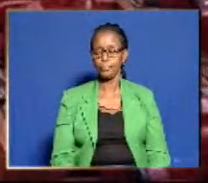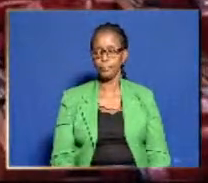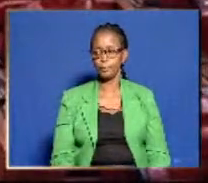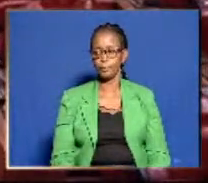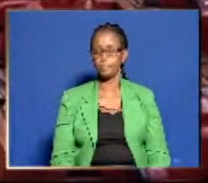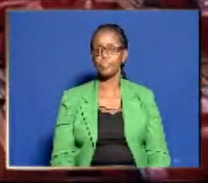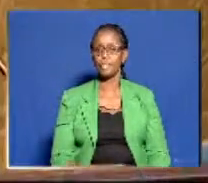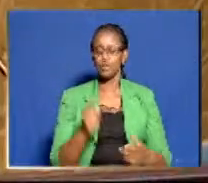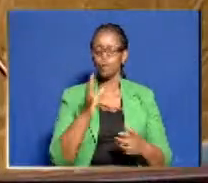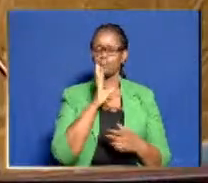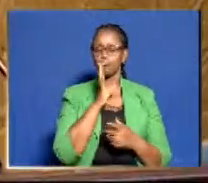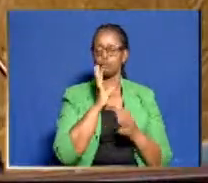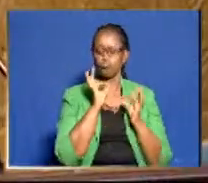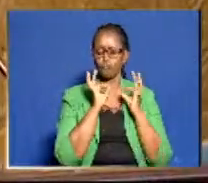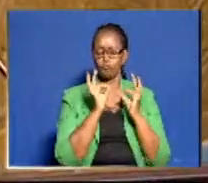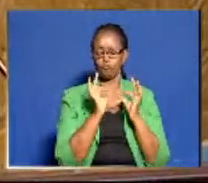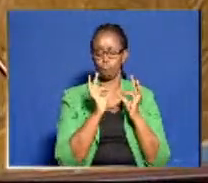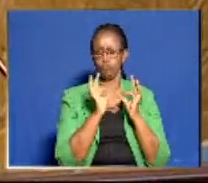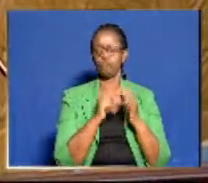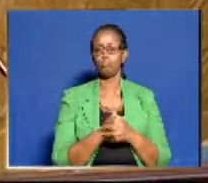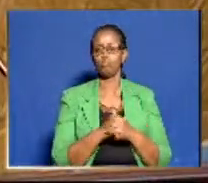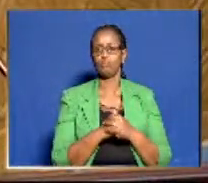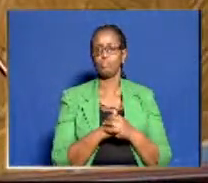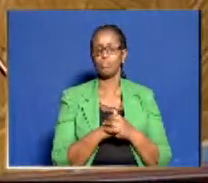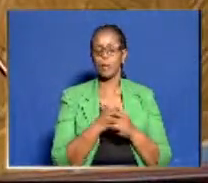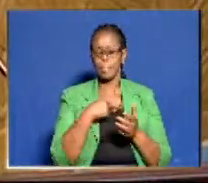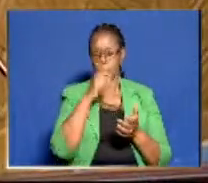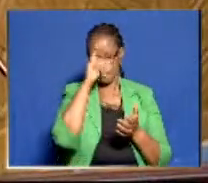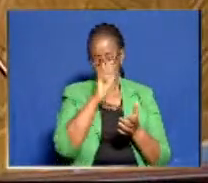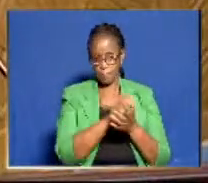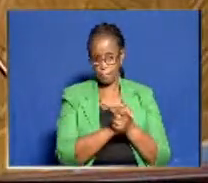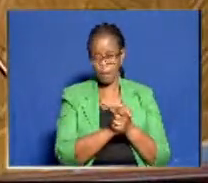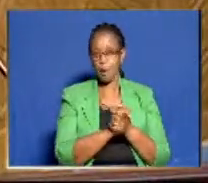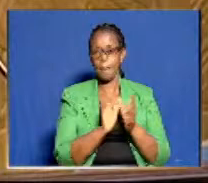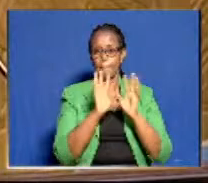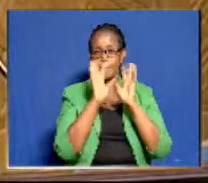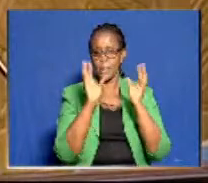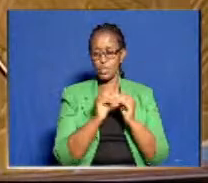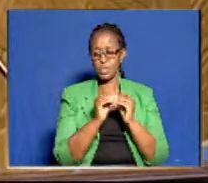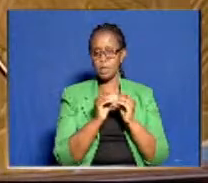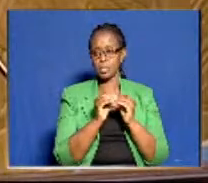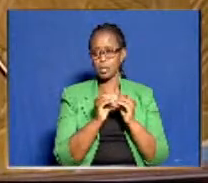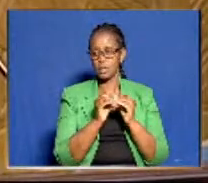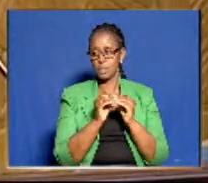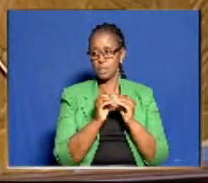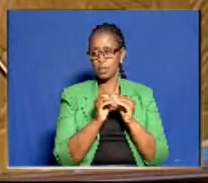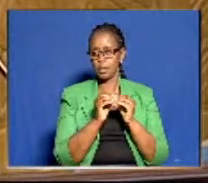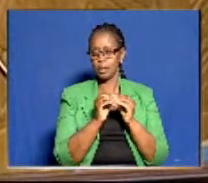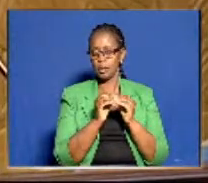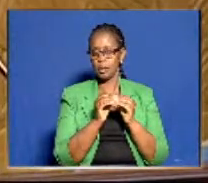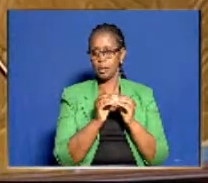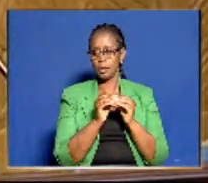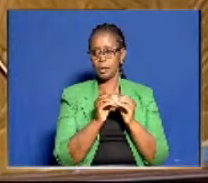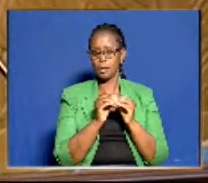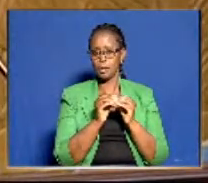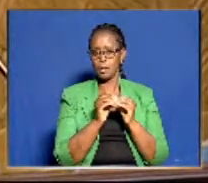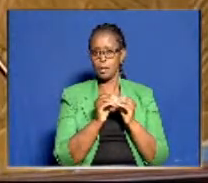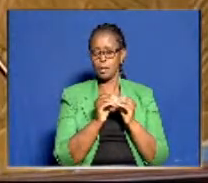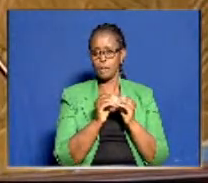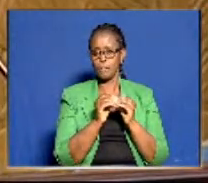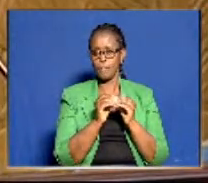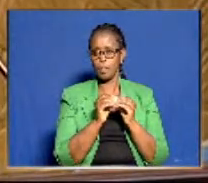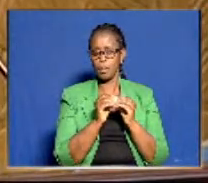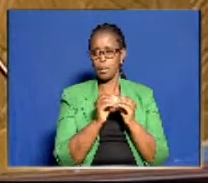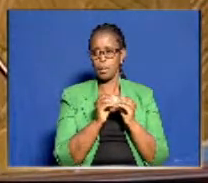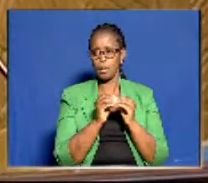passionately so, the Honorable Sankok. But I do believe that the budget cannot be made or proposed